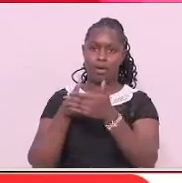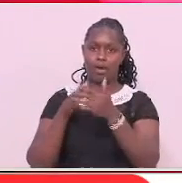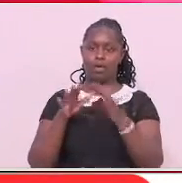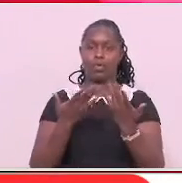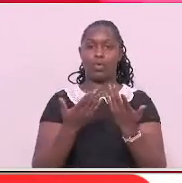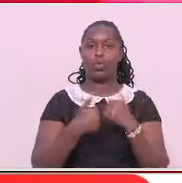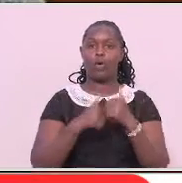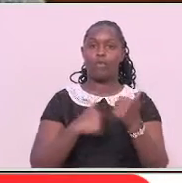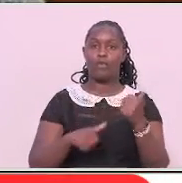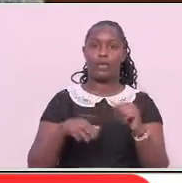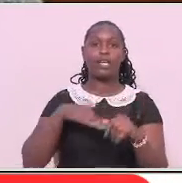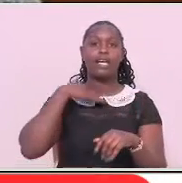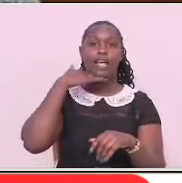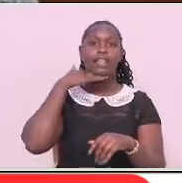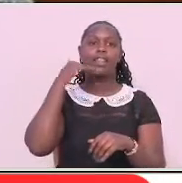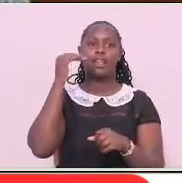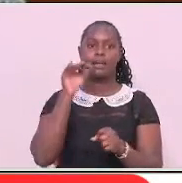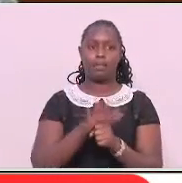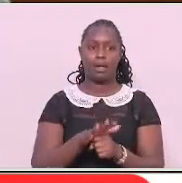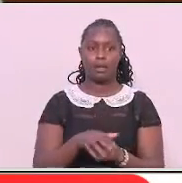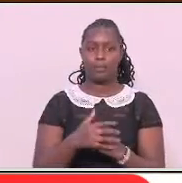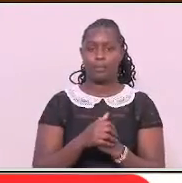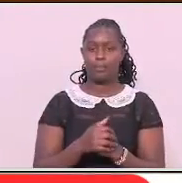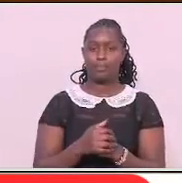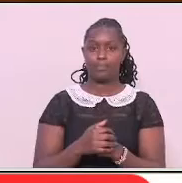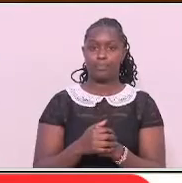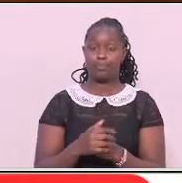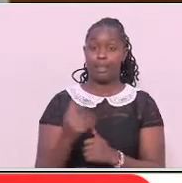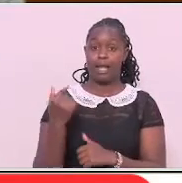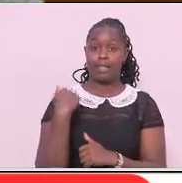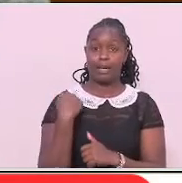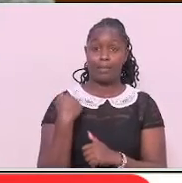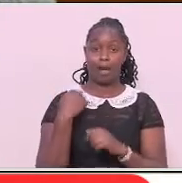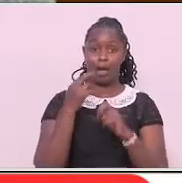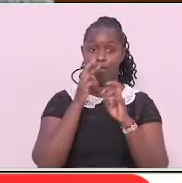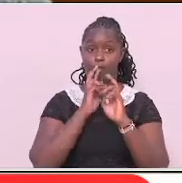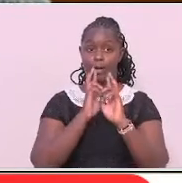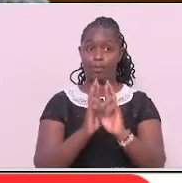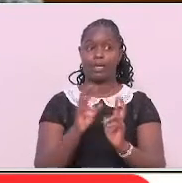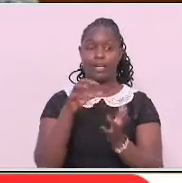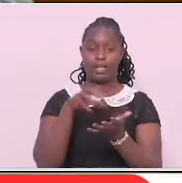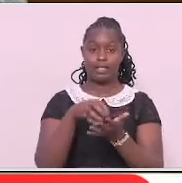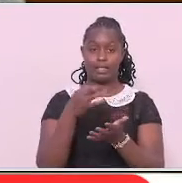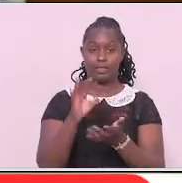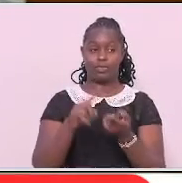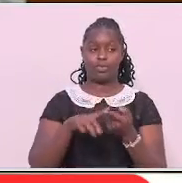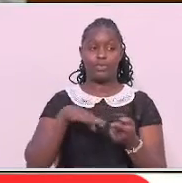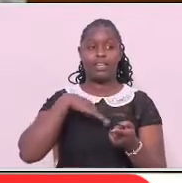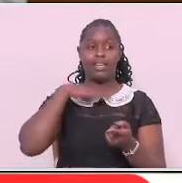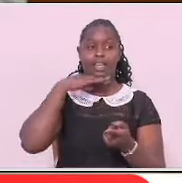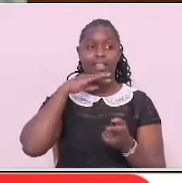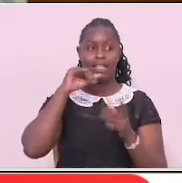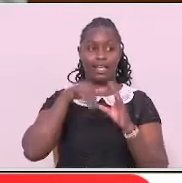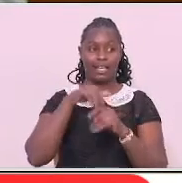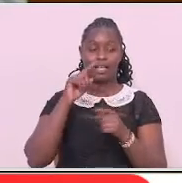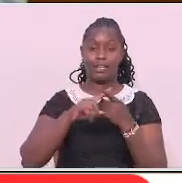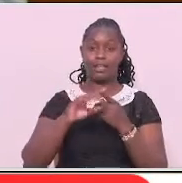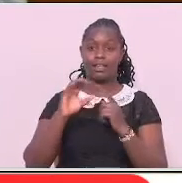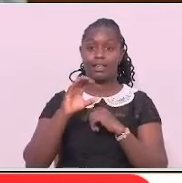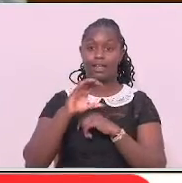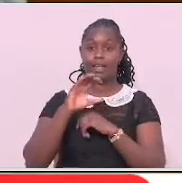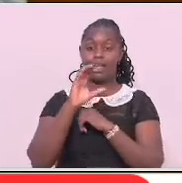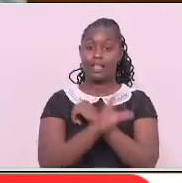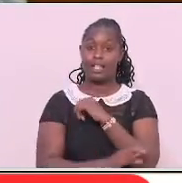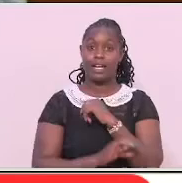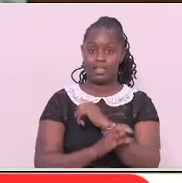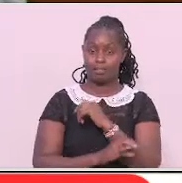deaths. Now, the number of reported cases of the deaths per country: